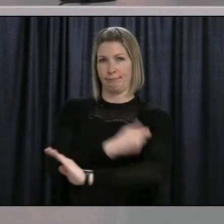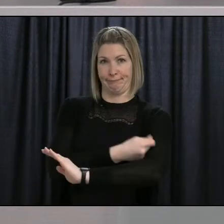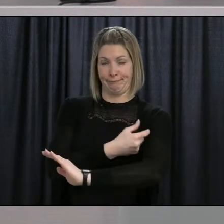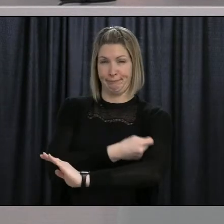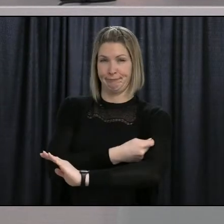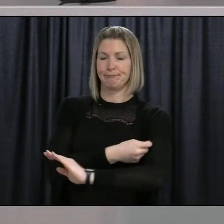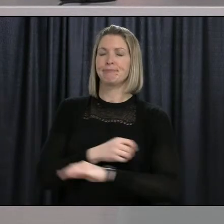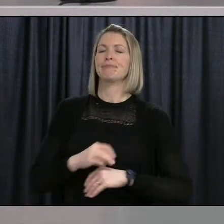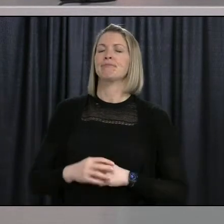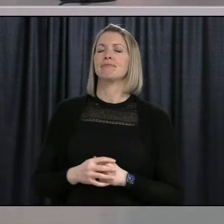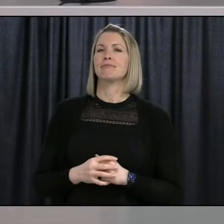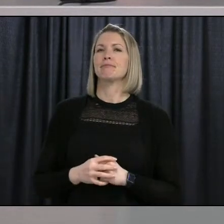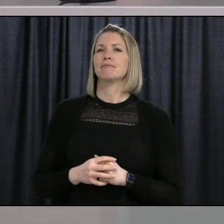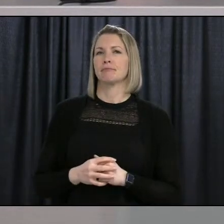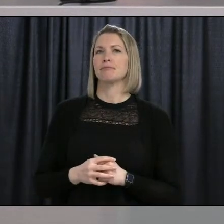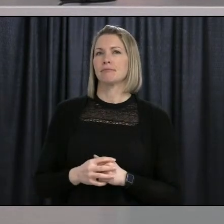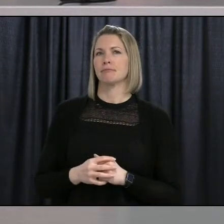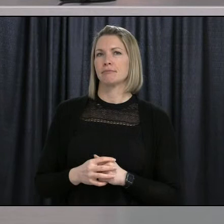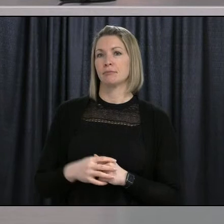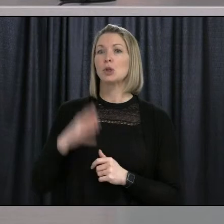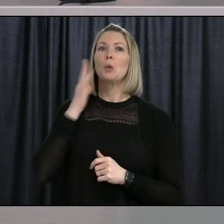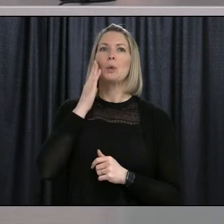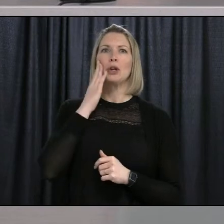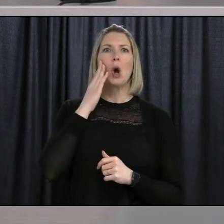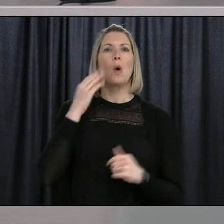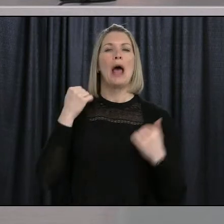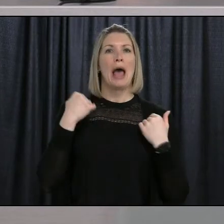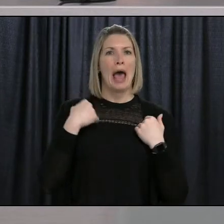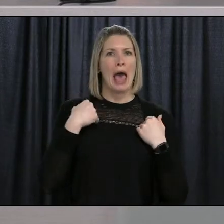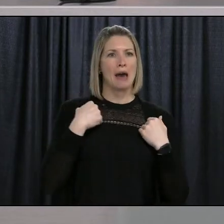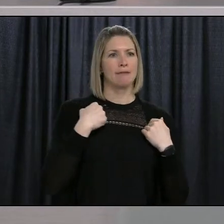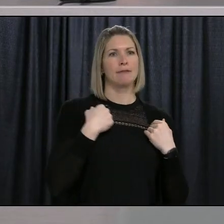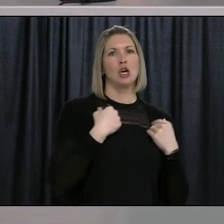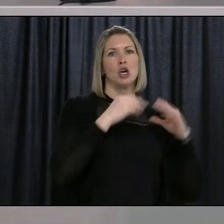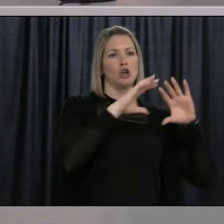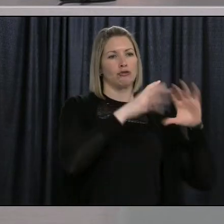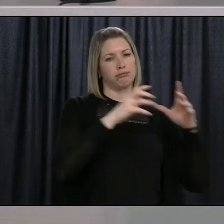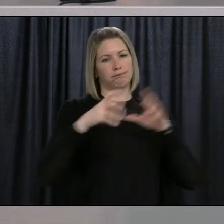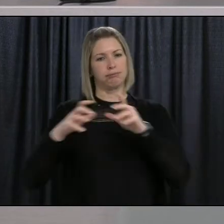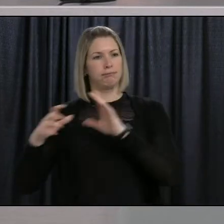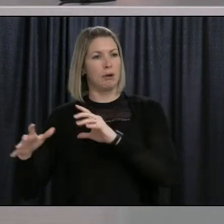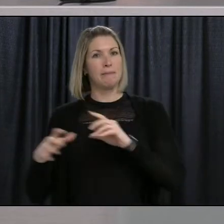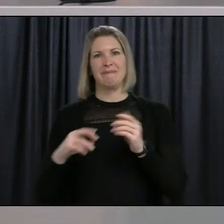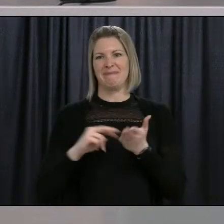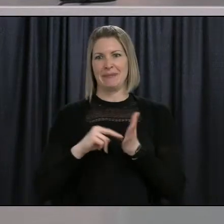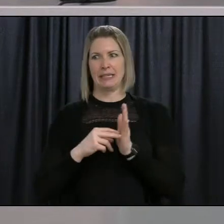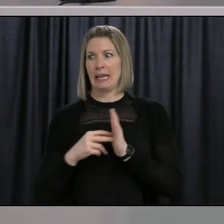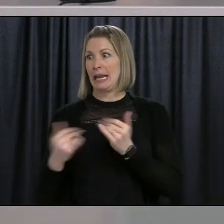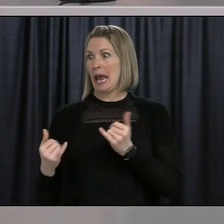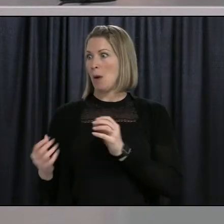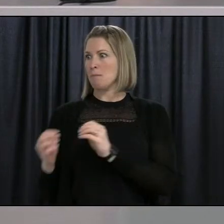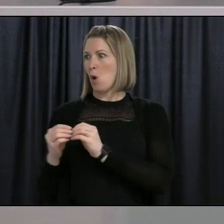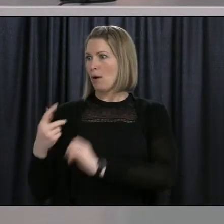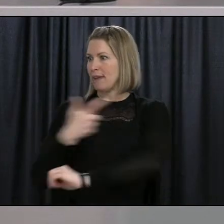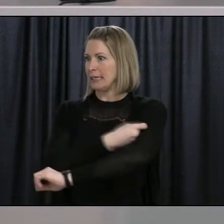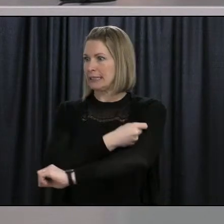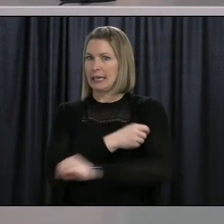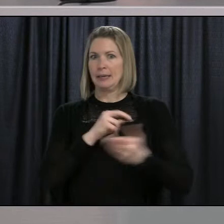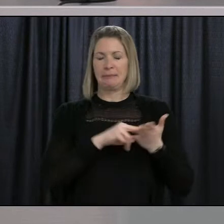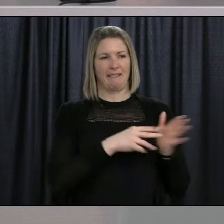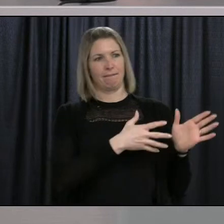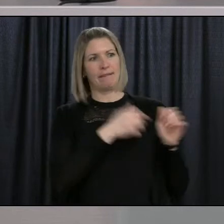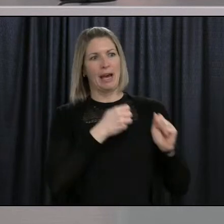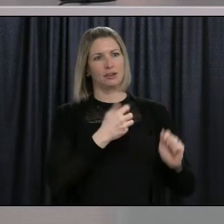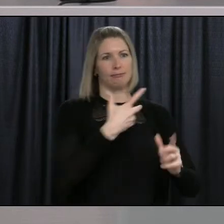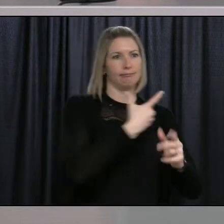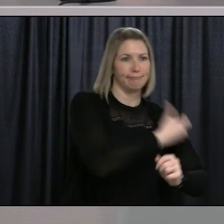on the timelines you've given, that we're going to be going through our phases a lot faster here. So are we looking to open up that pre-registration to phase 2